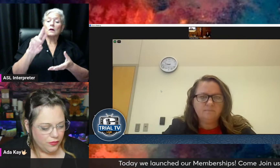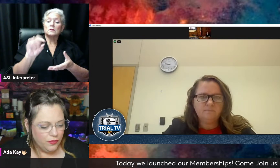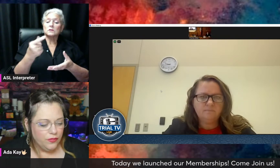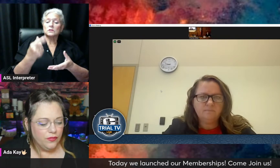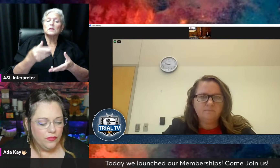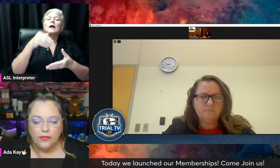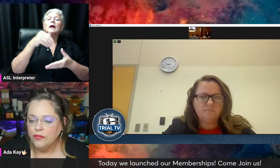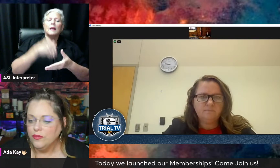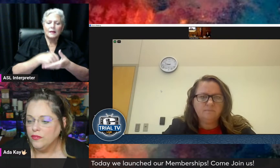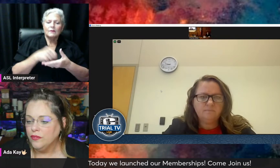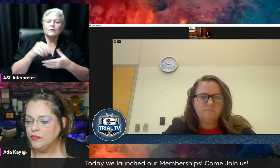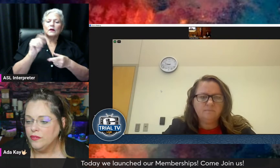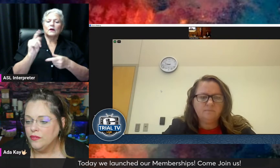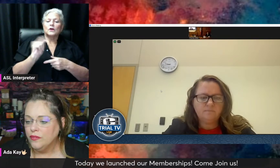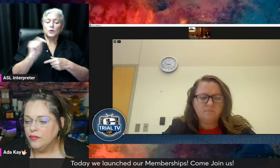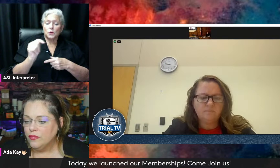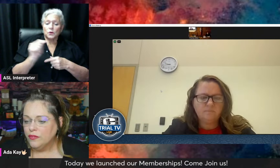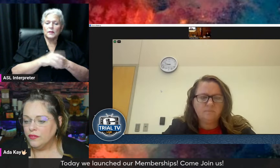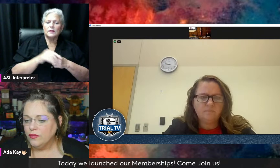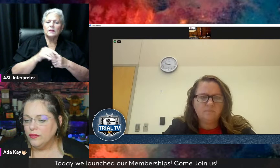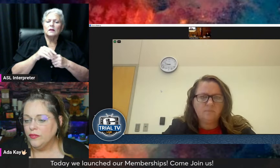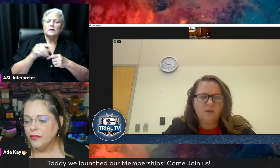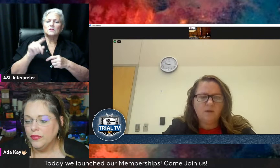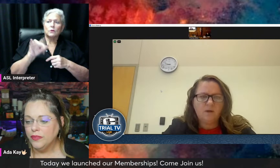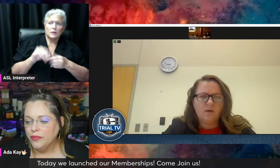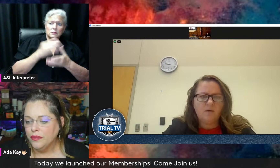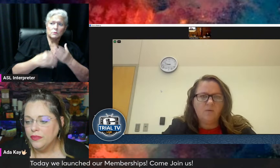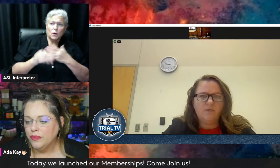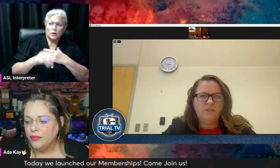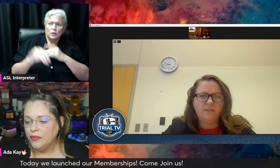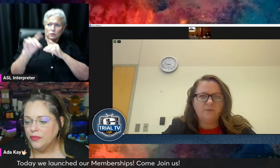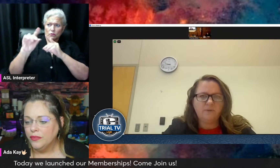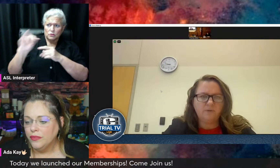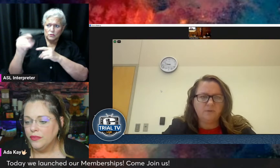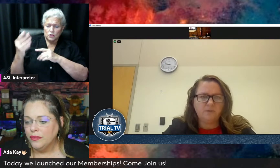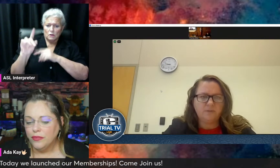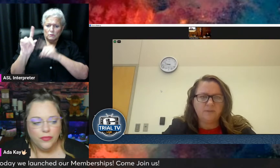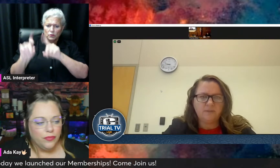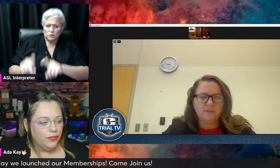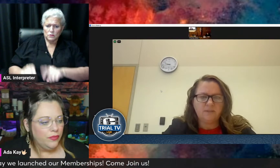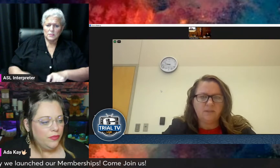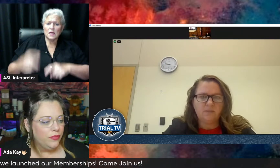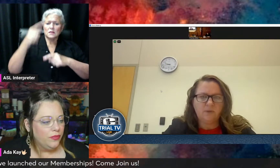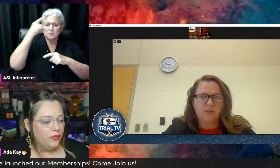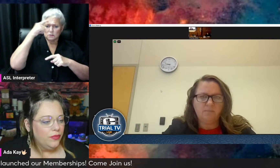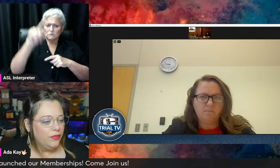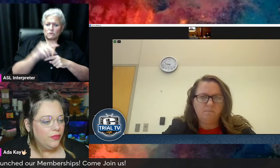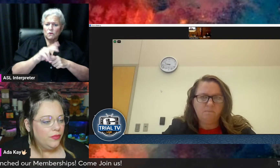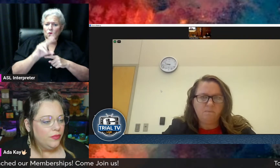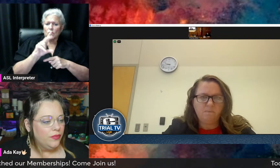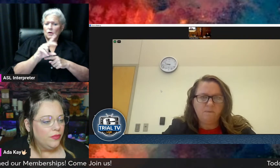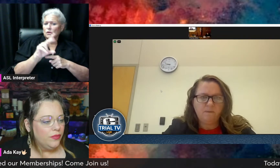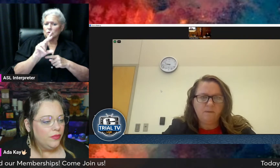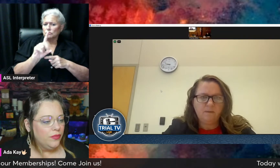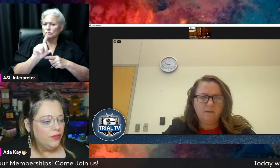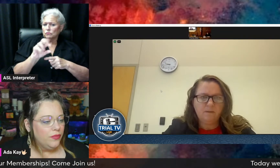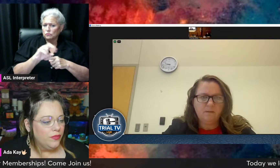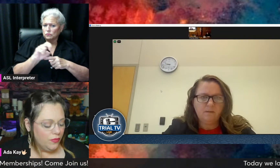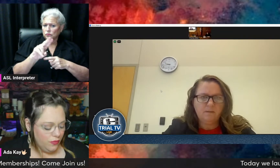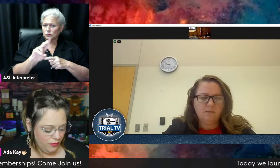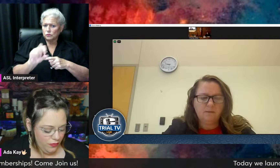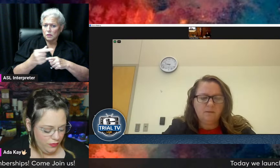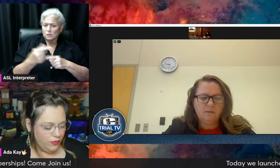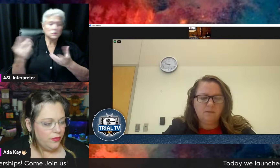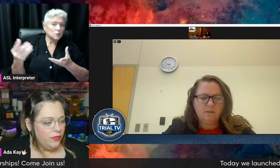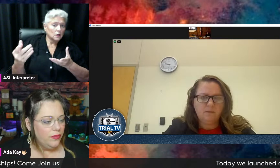test the blood, and what are you testing for? We test for controlled substances in the blood.